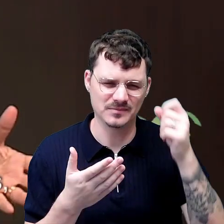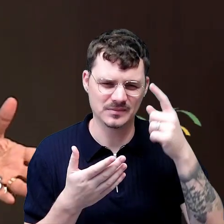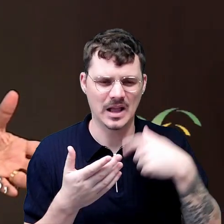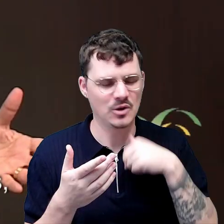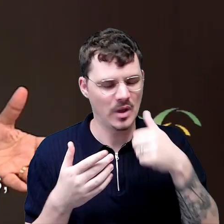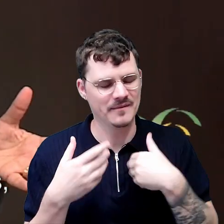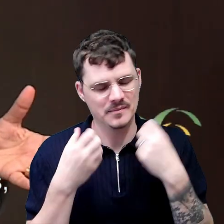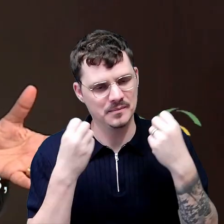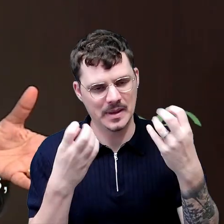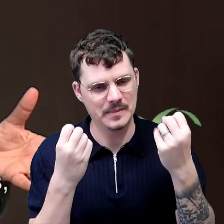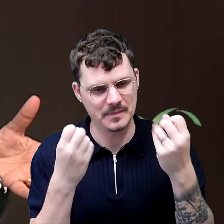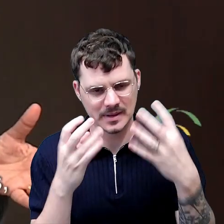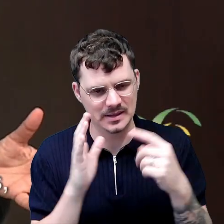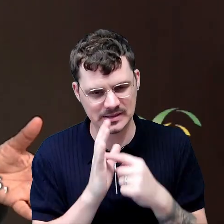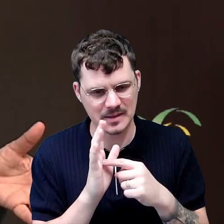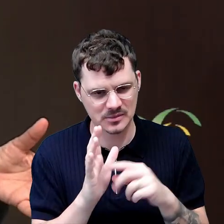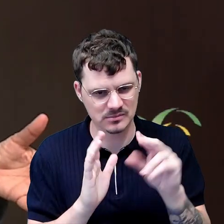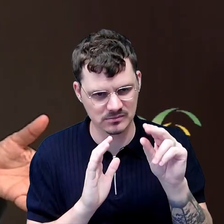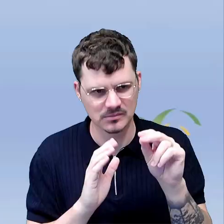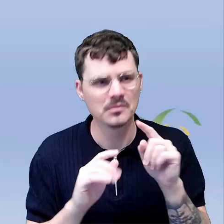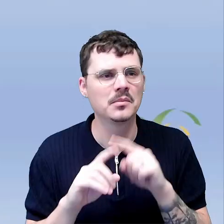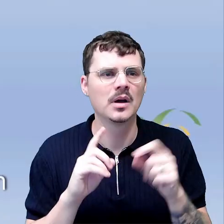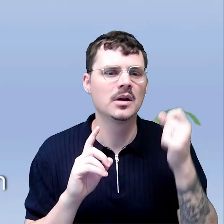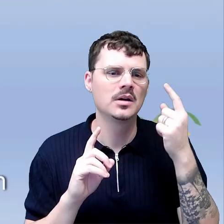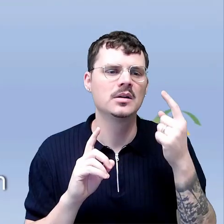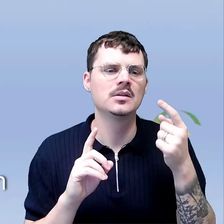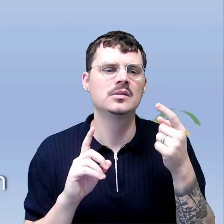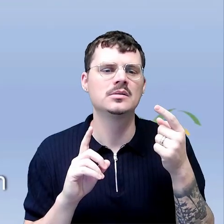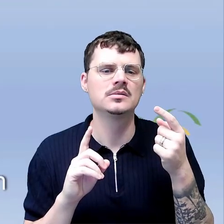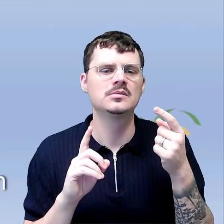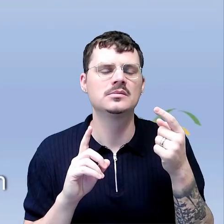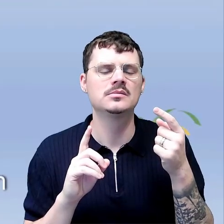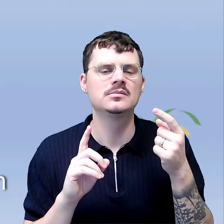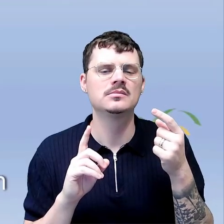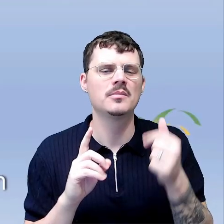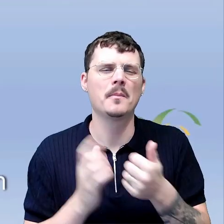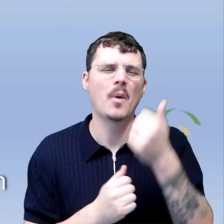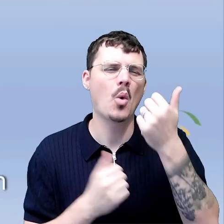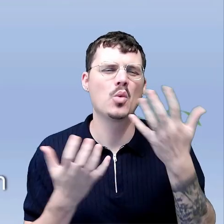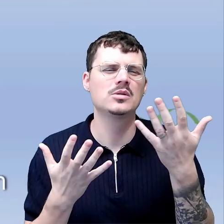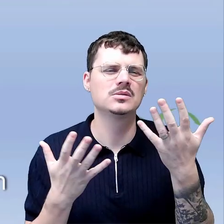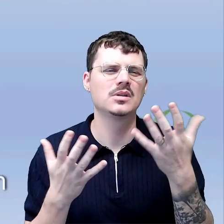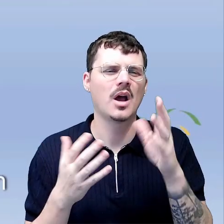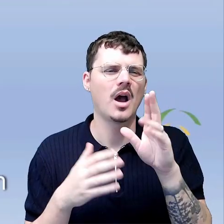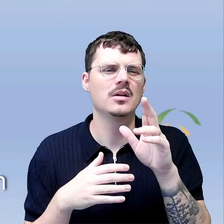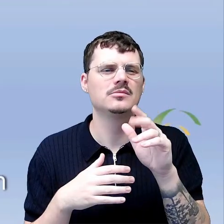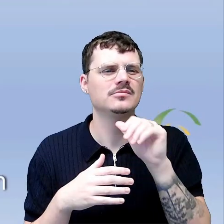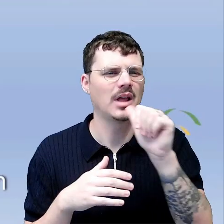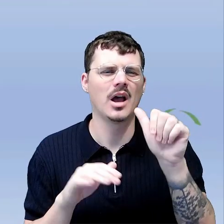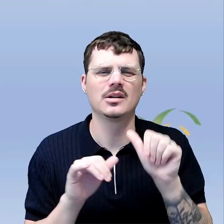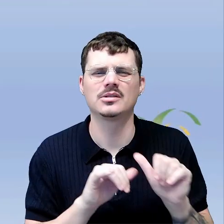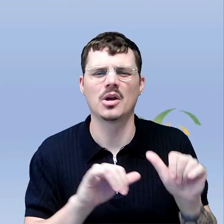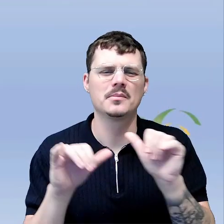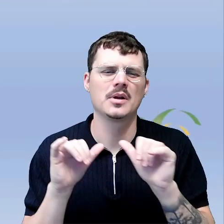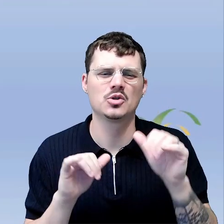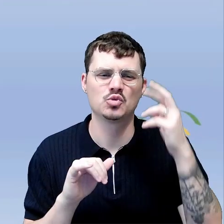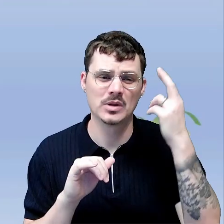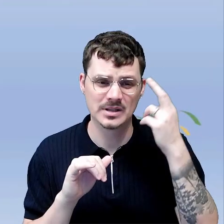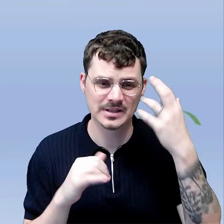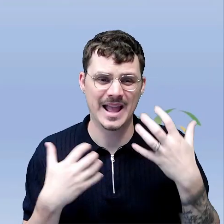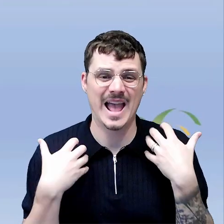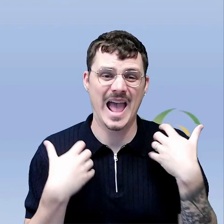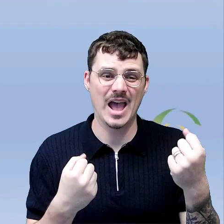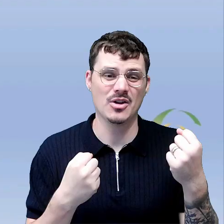because I don't have many examples, is the most uncommon reason health